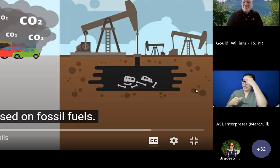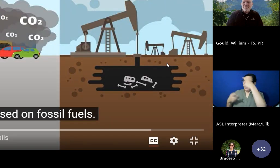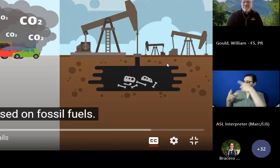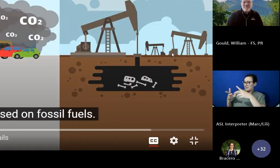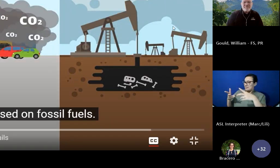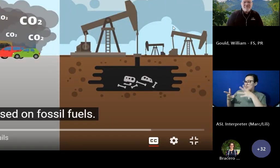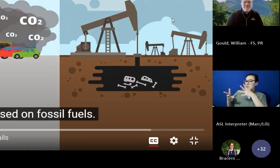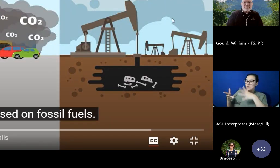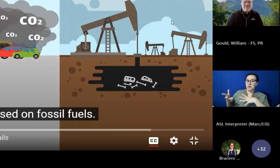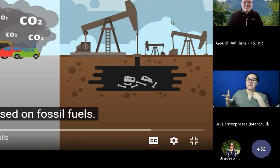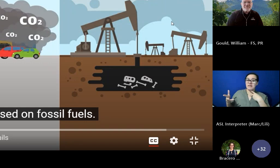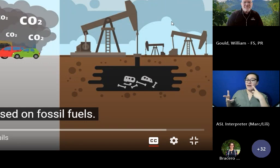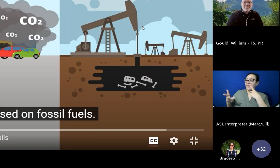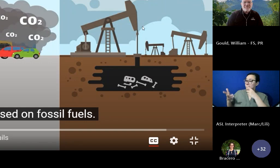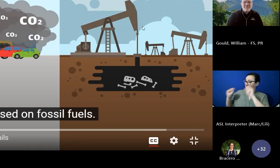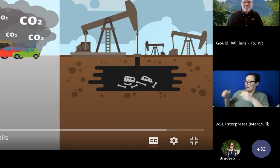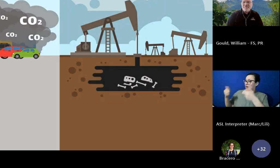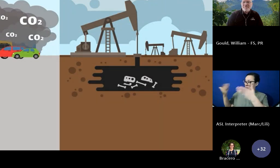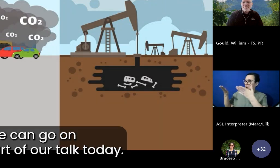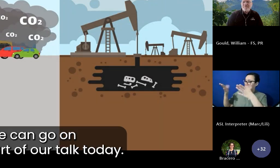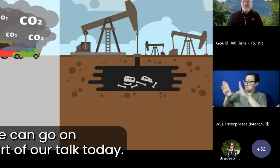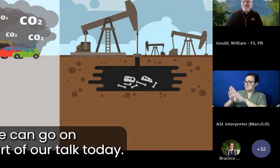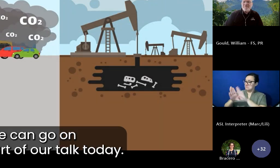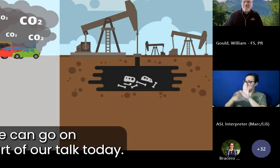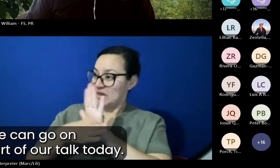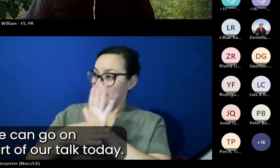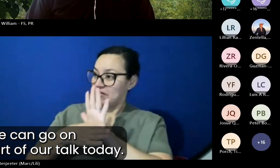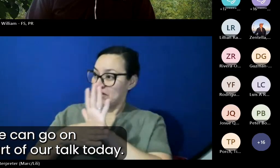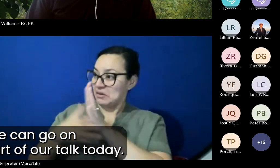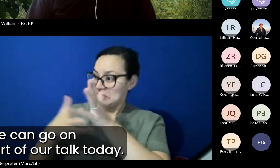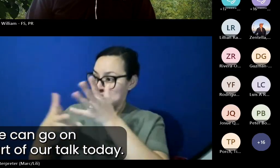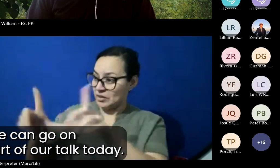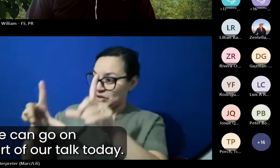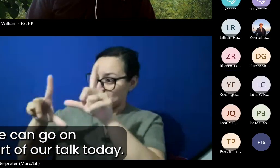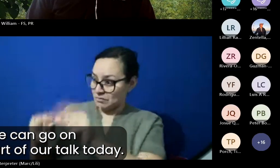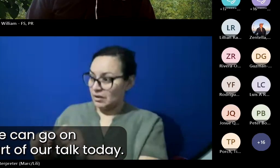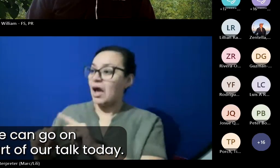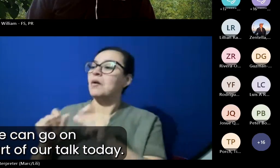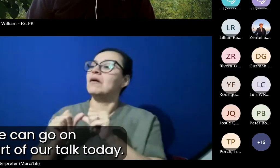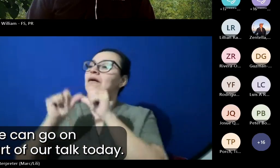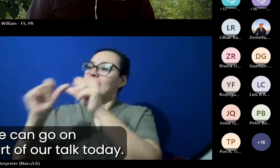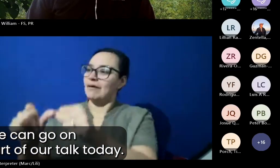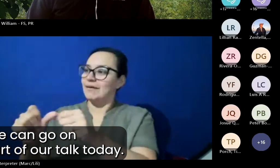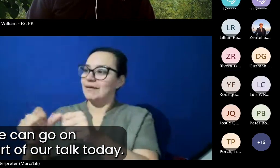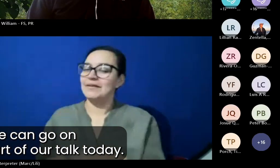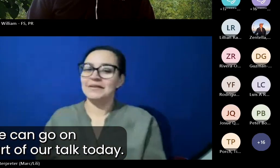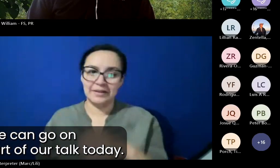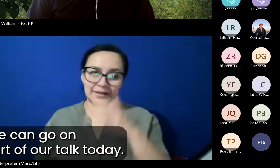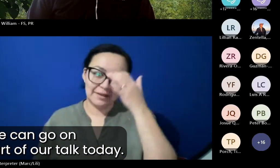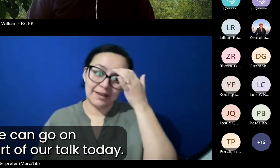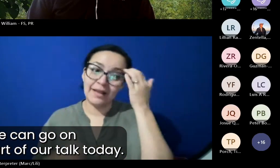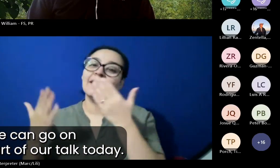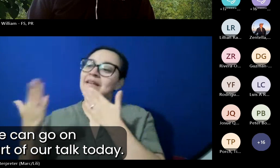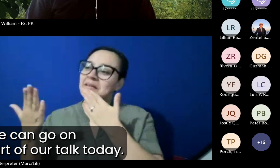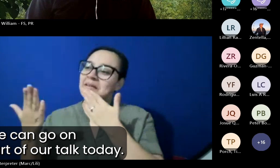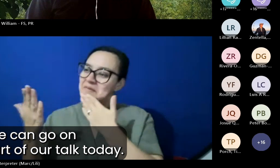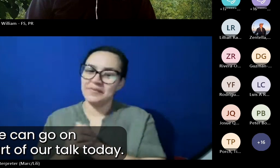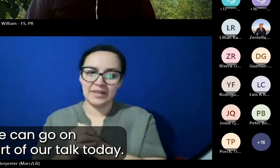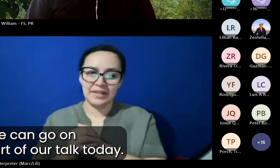I believe we can close the video and we can go on to the next part of